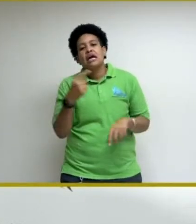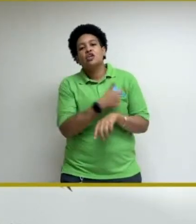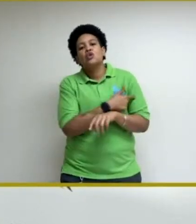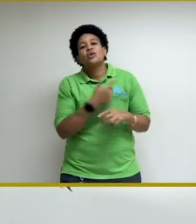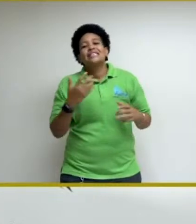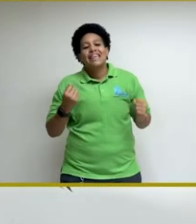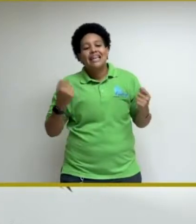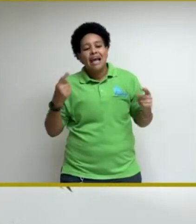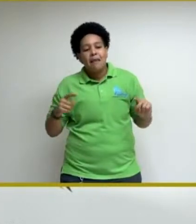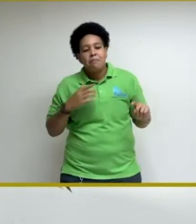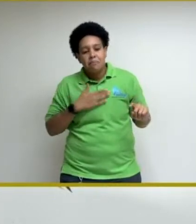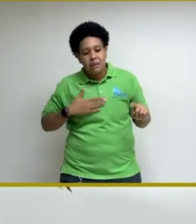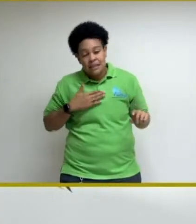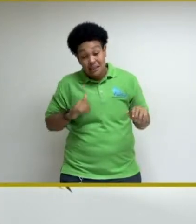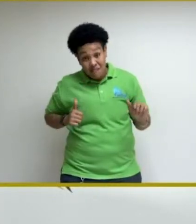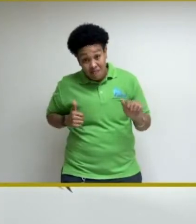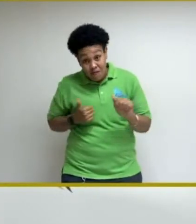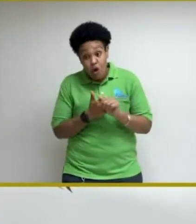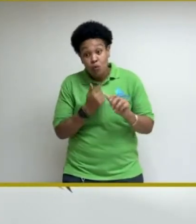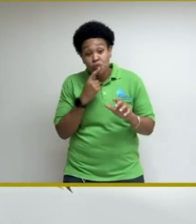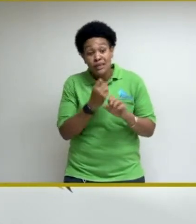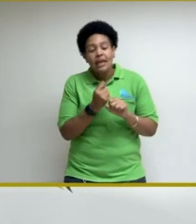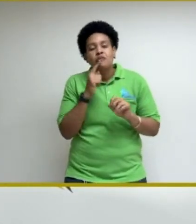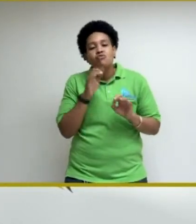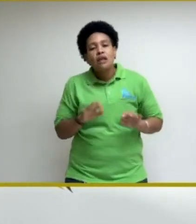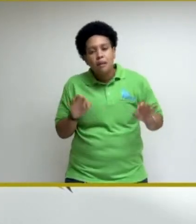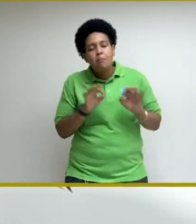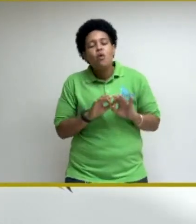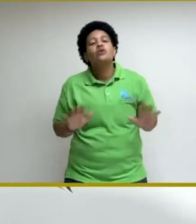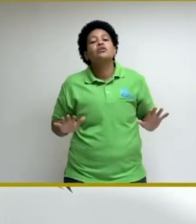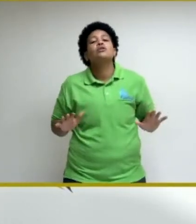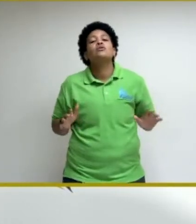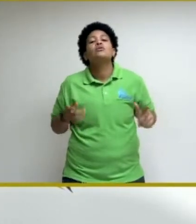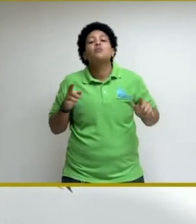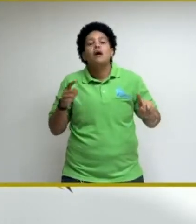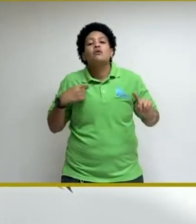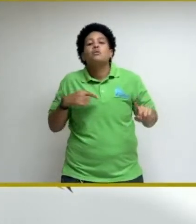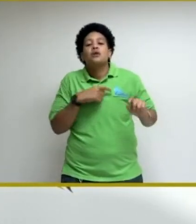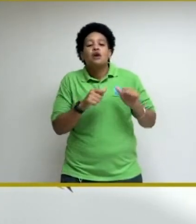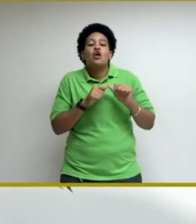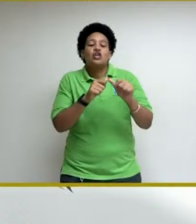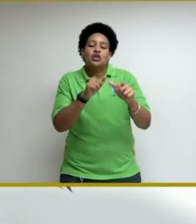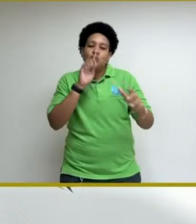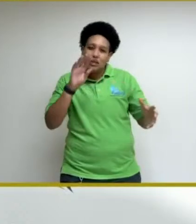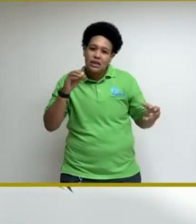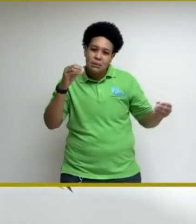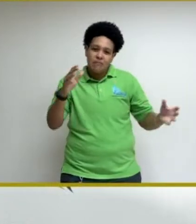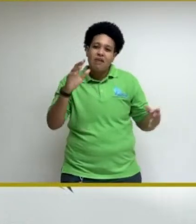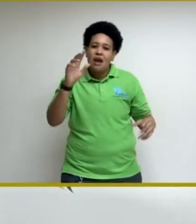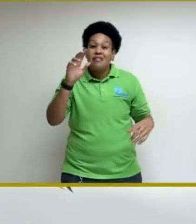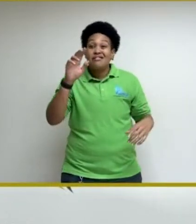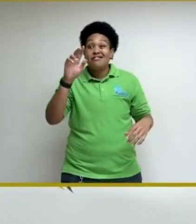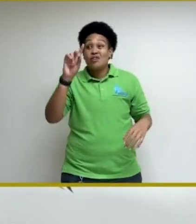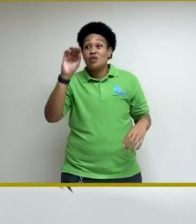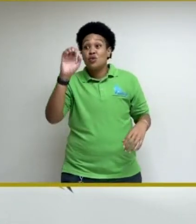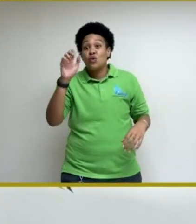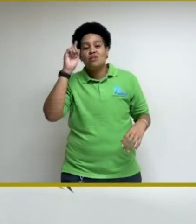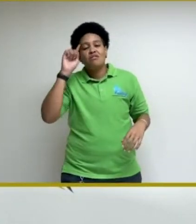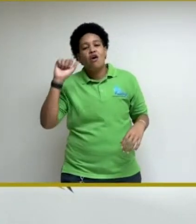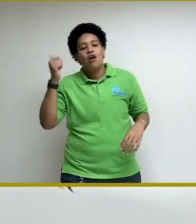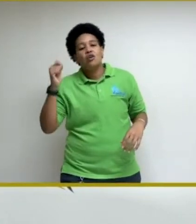dose. Please follow up to get it, it's important, while we continue to provide a dose for